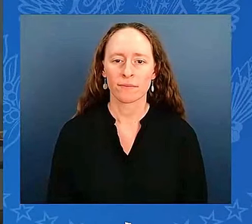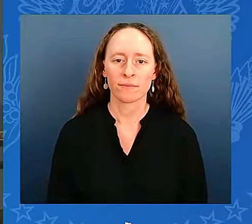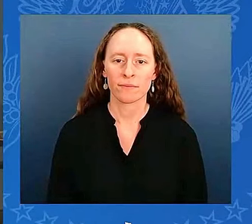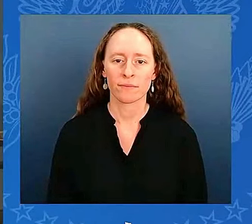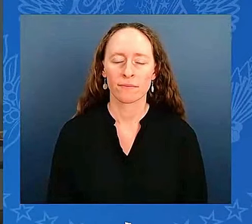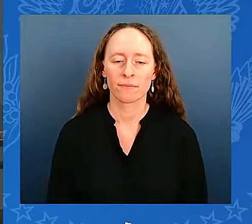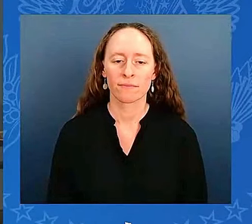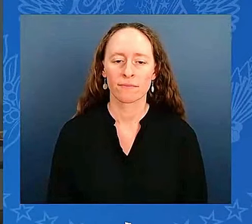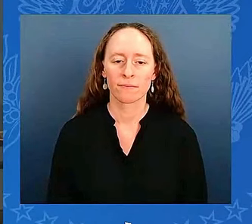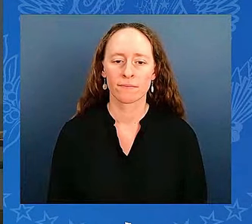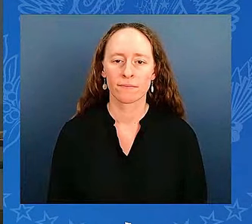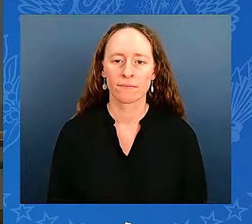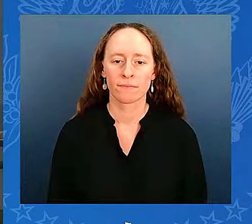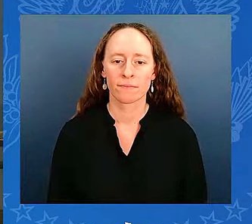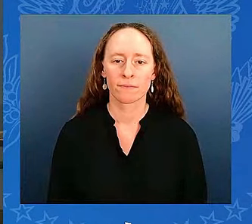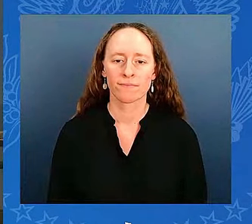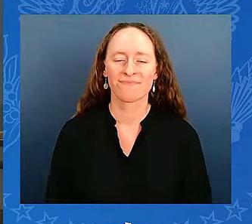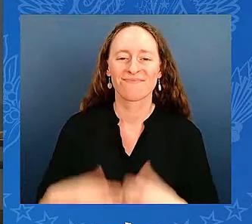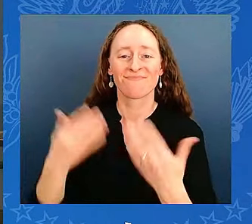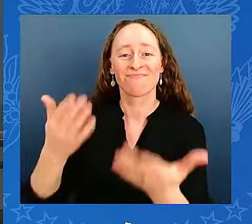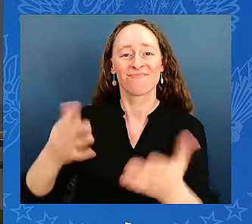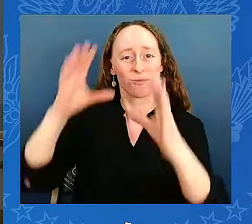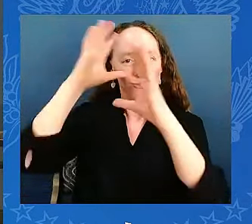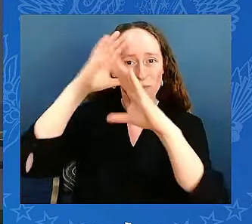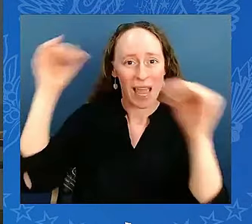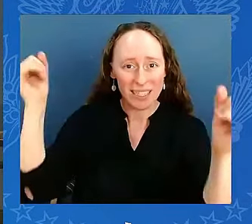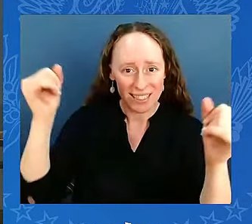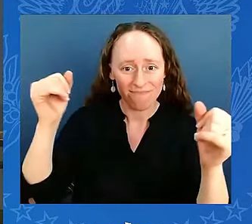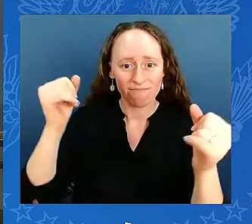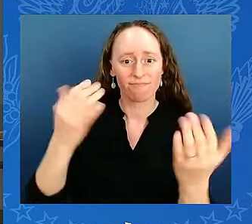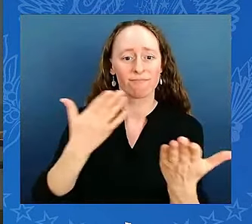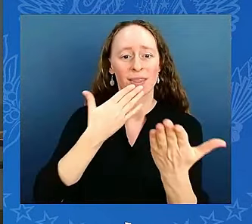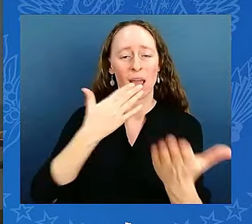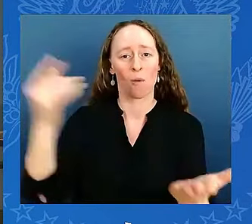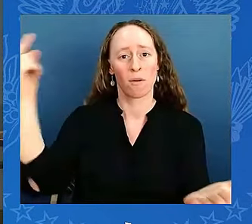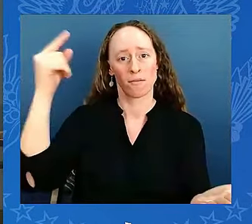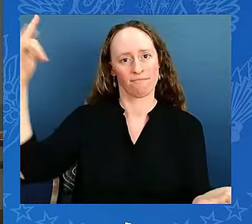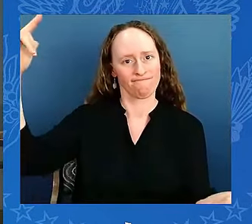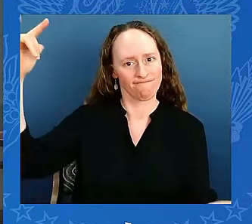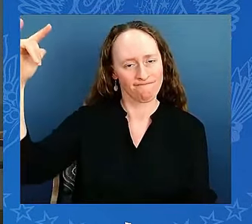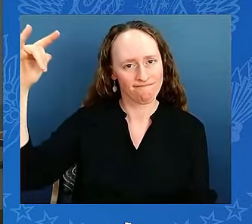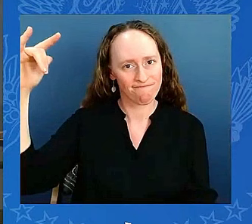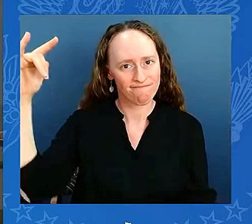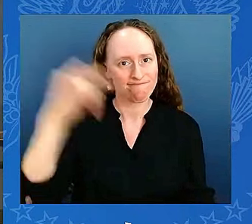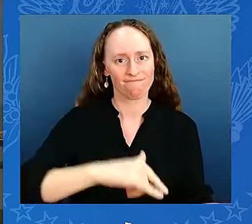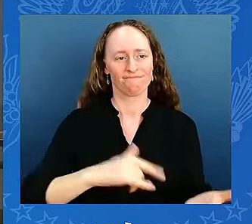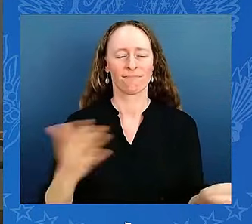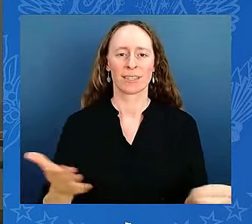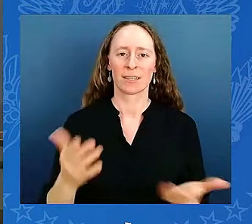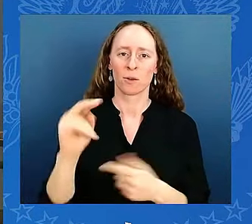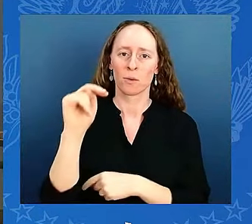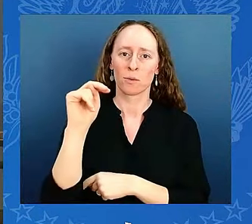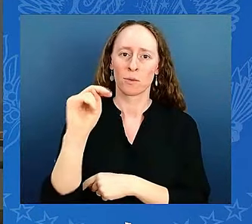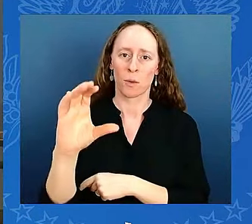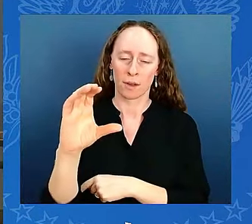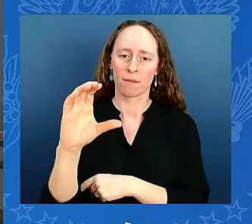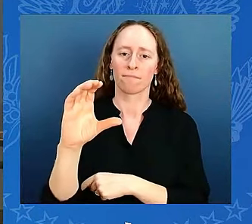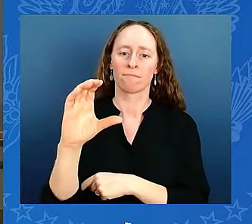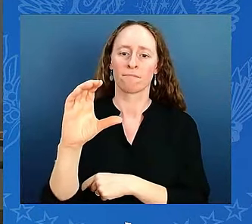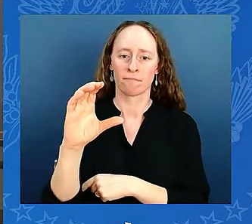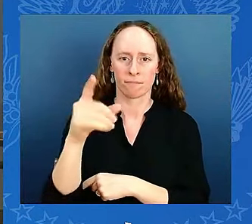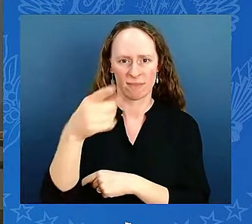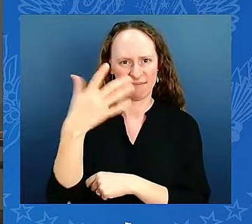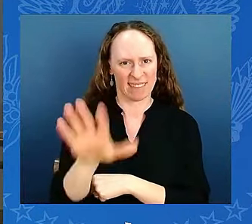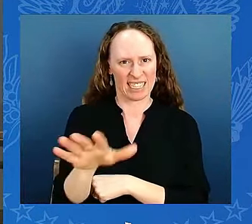President, thank you for being in North Carolina today. As you saw firsthand, North Carolina has been